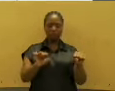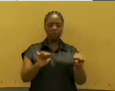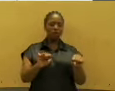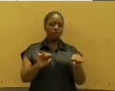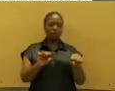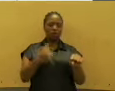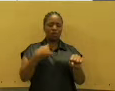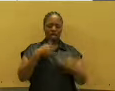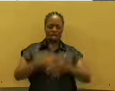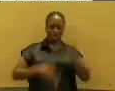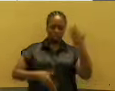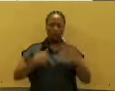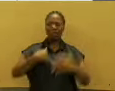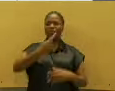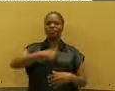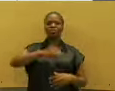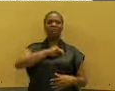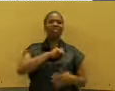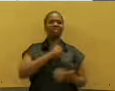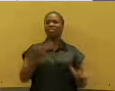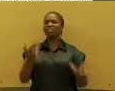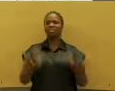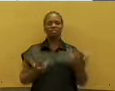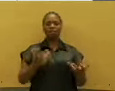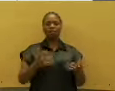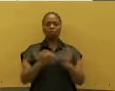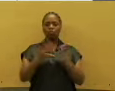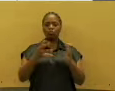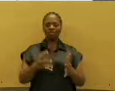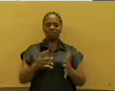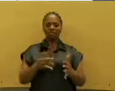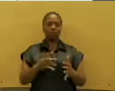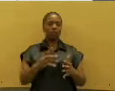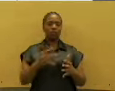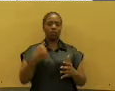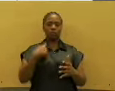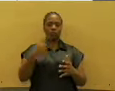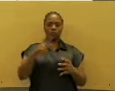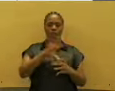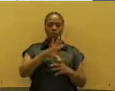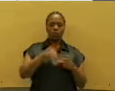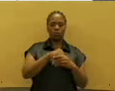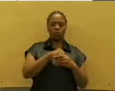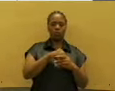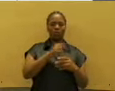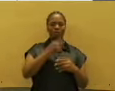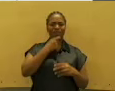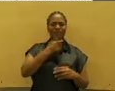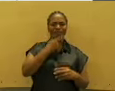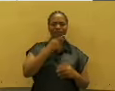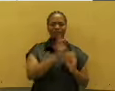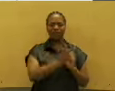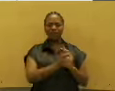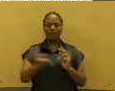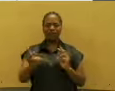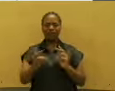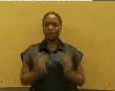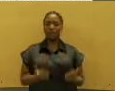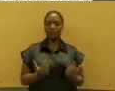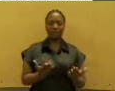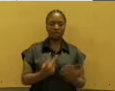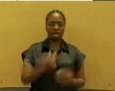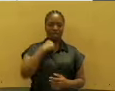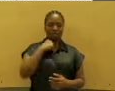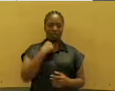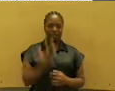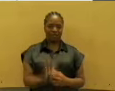difficult for trans people and other students who are gender queer to access these services. And gender justice